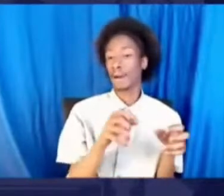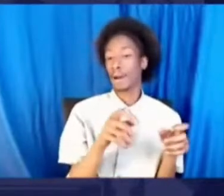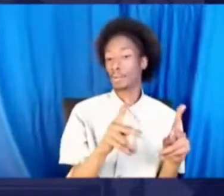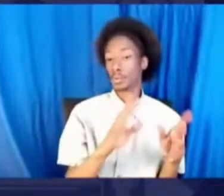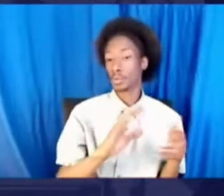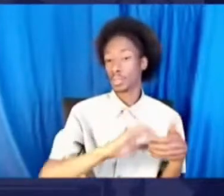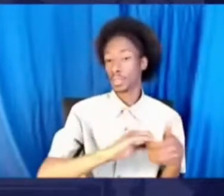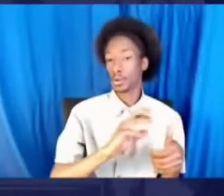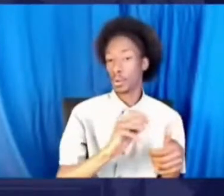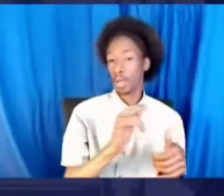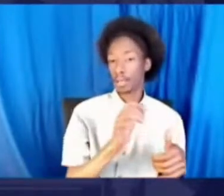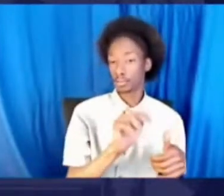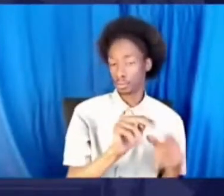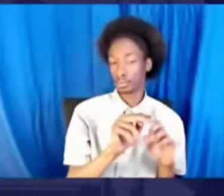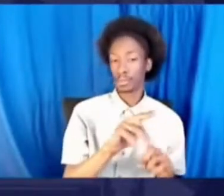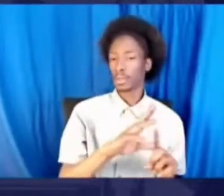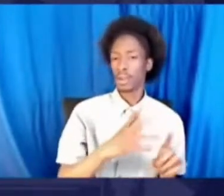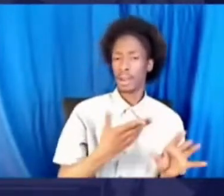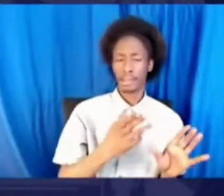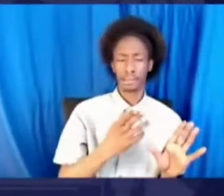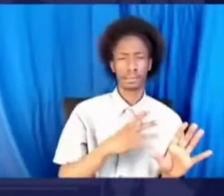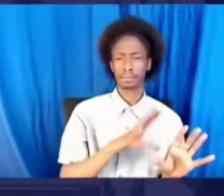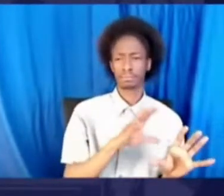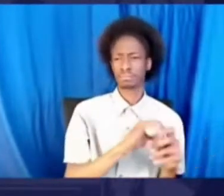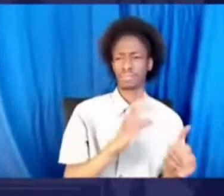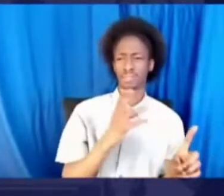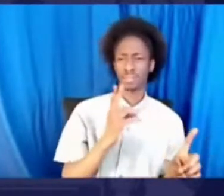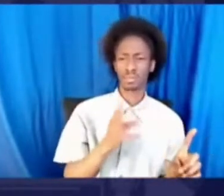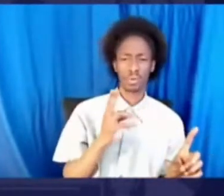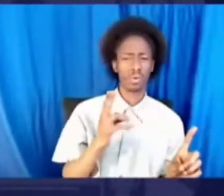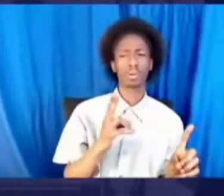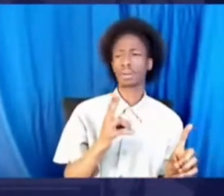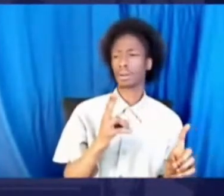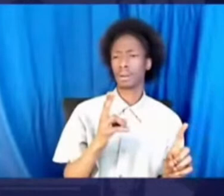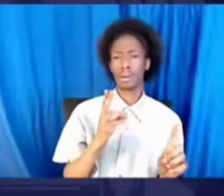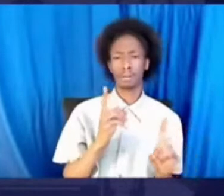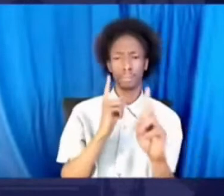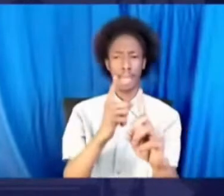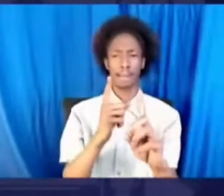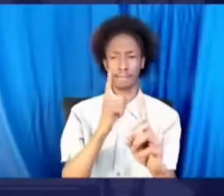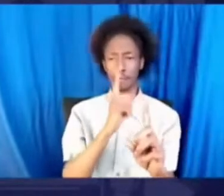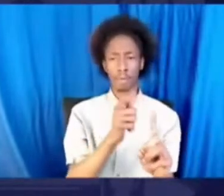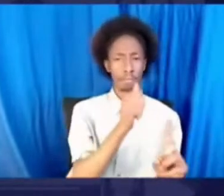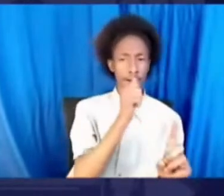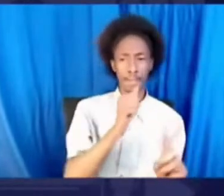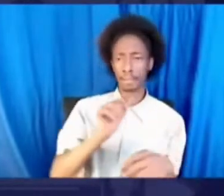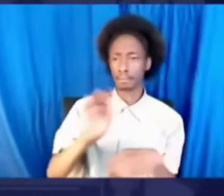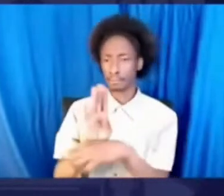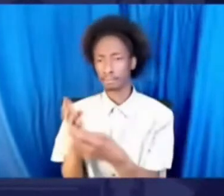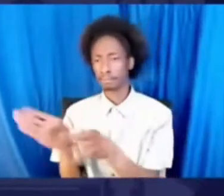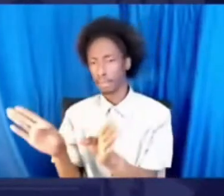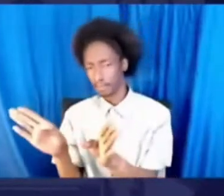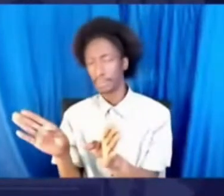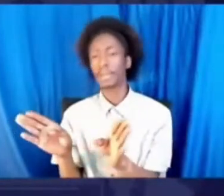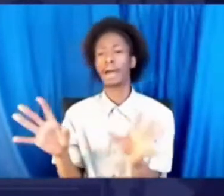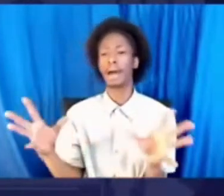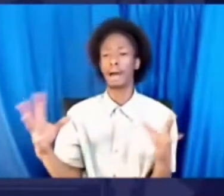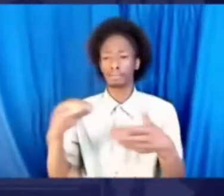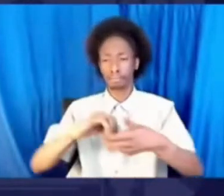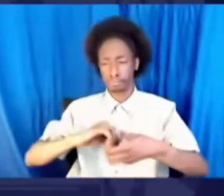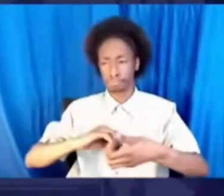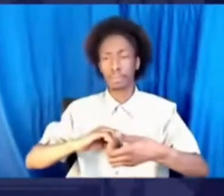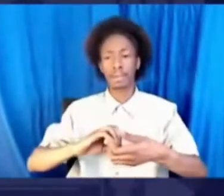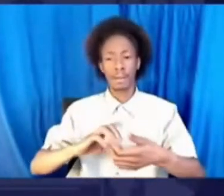part of an historic effort to align public and private investments to accelerate inclusive economic